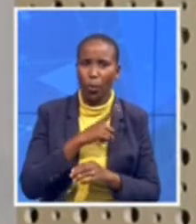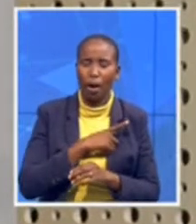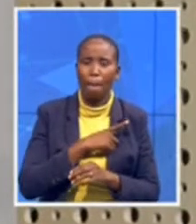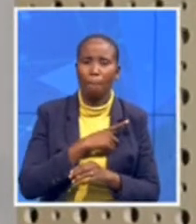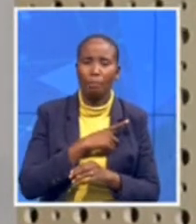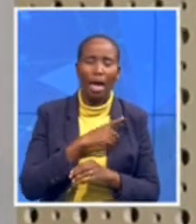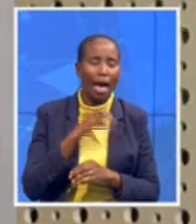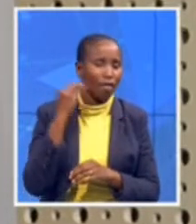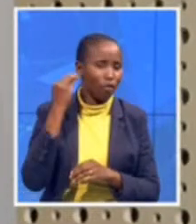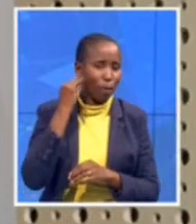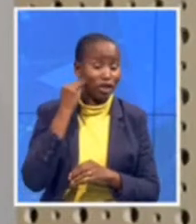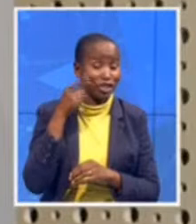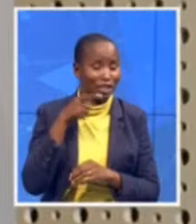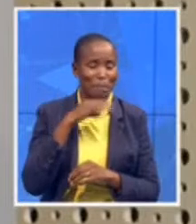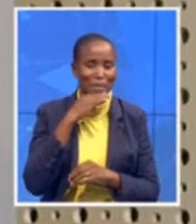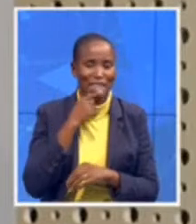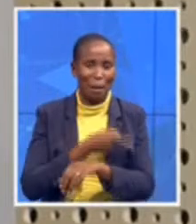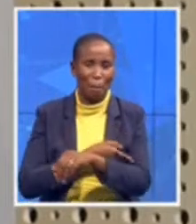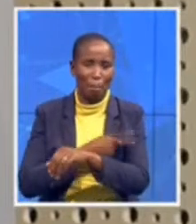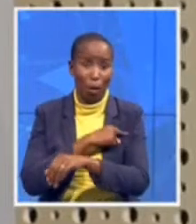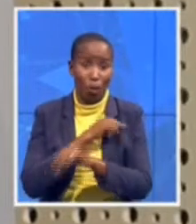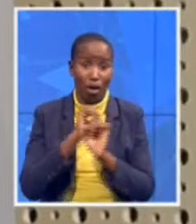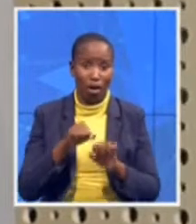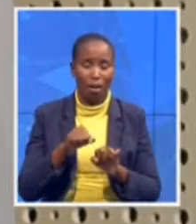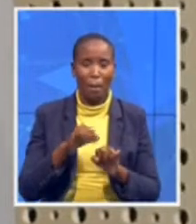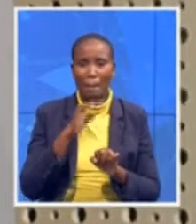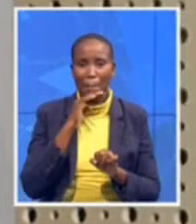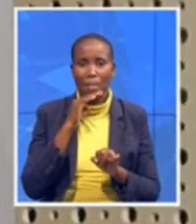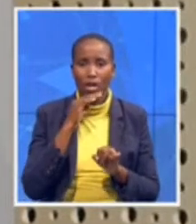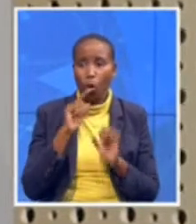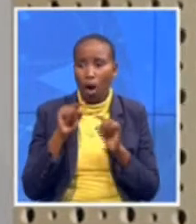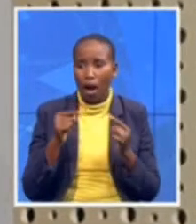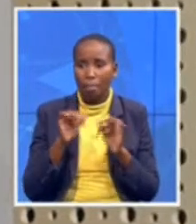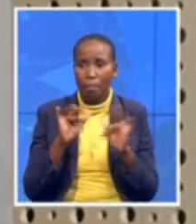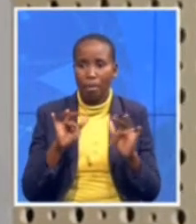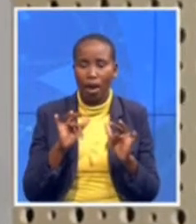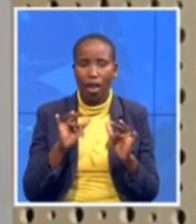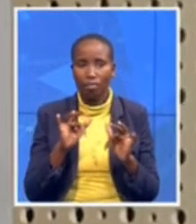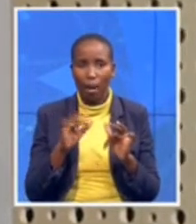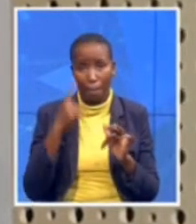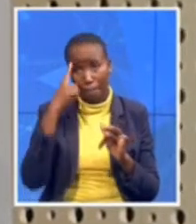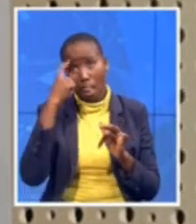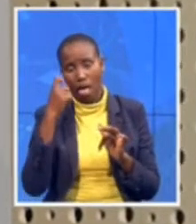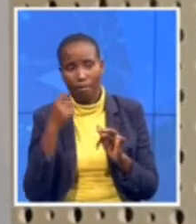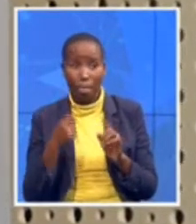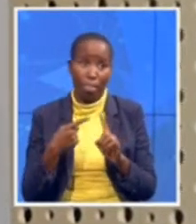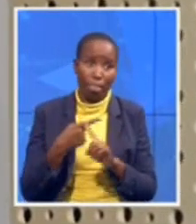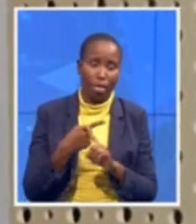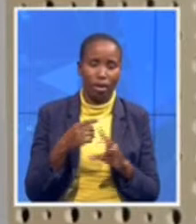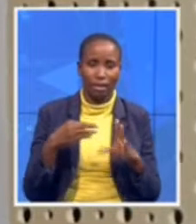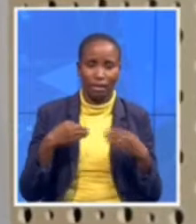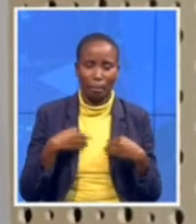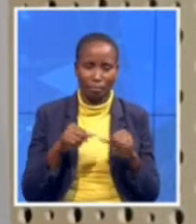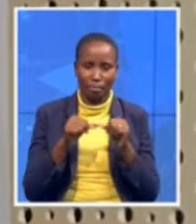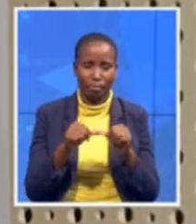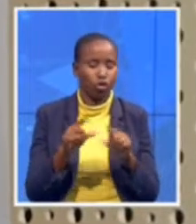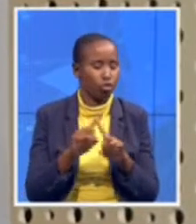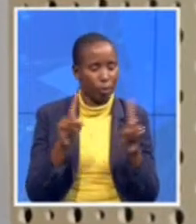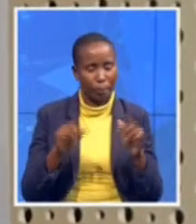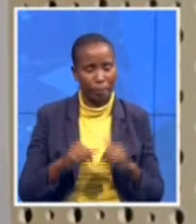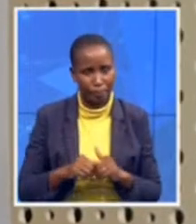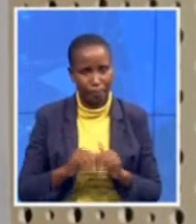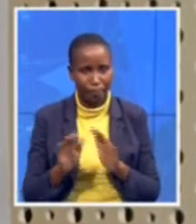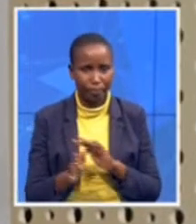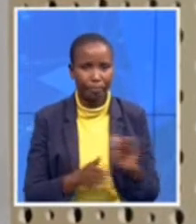cannot allow for misperceptions to reign out there. So we are hoping that we'll come out of this session with